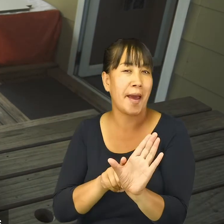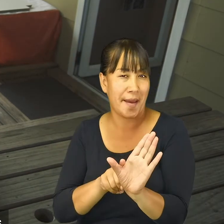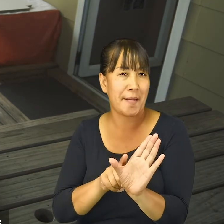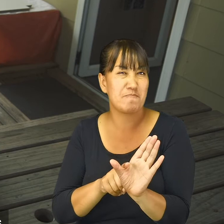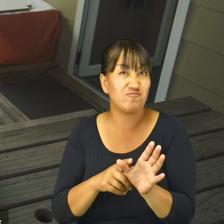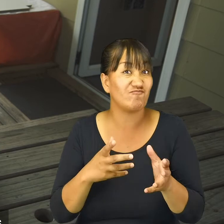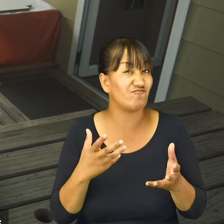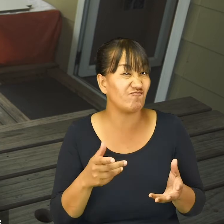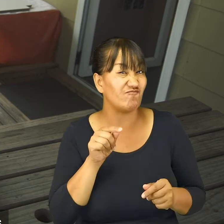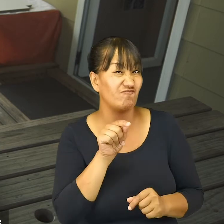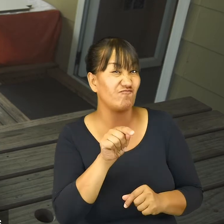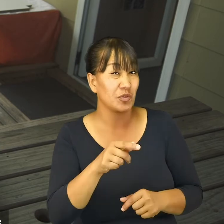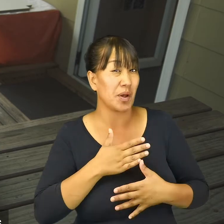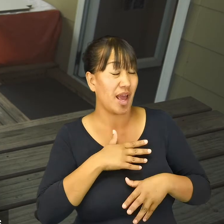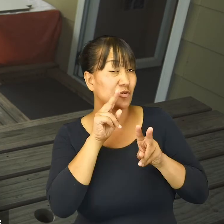that's the future.